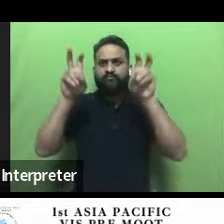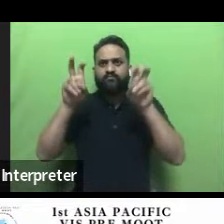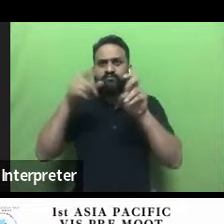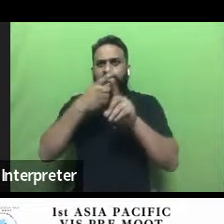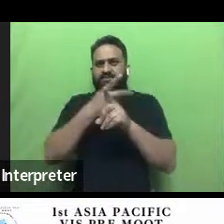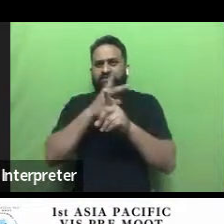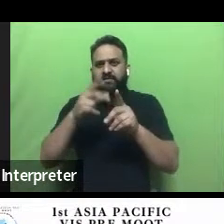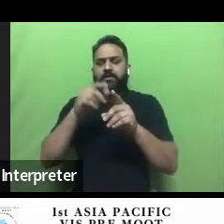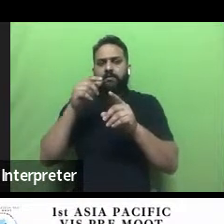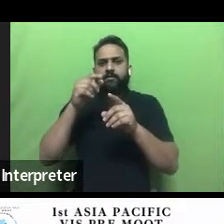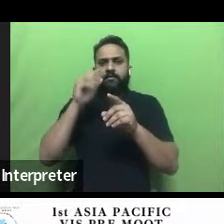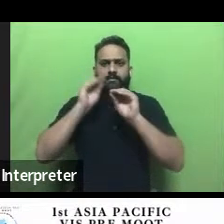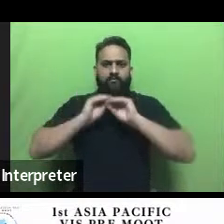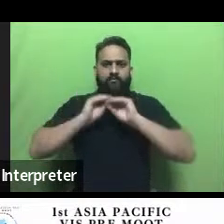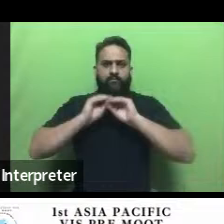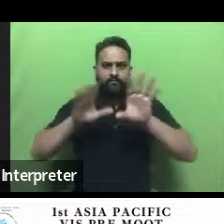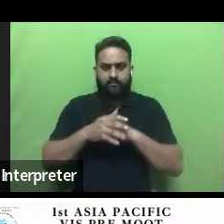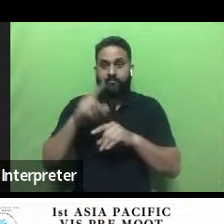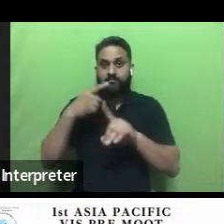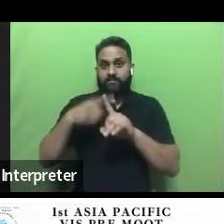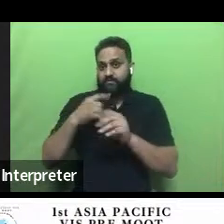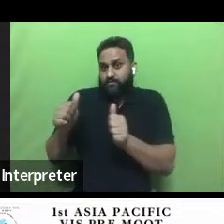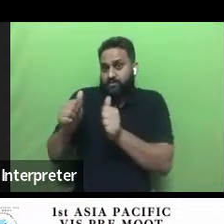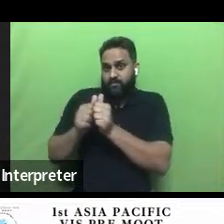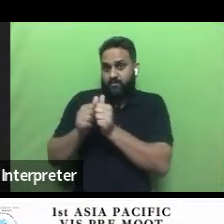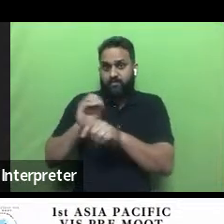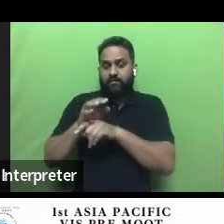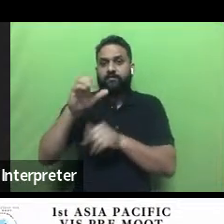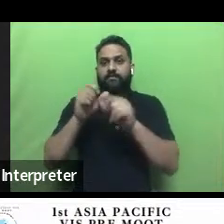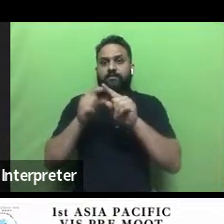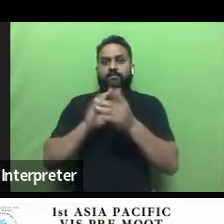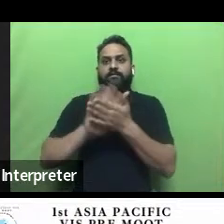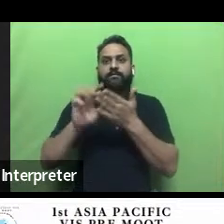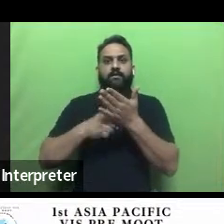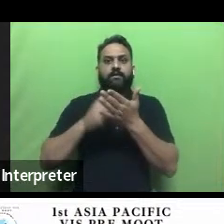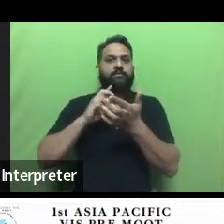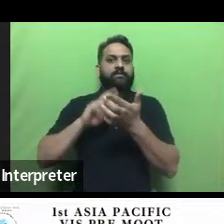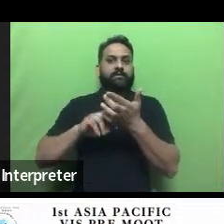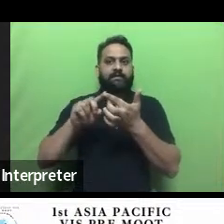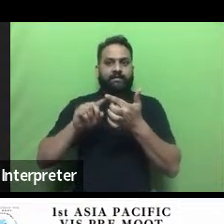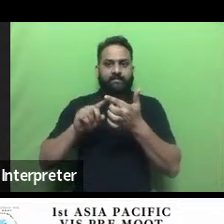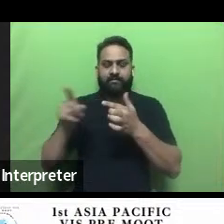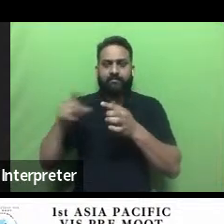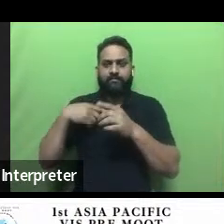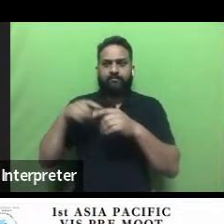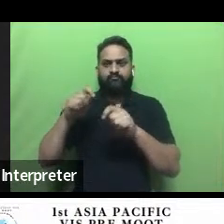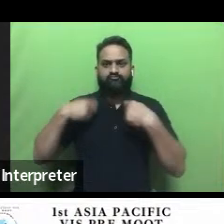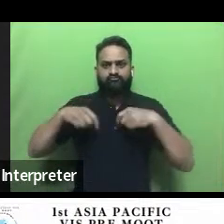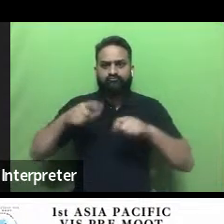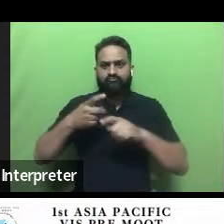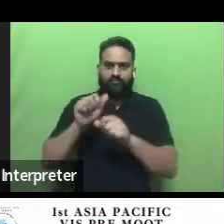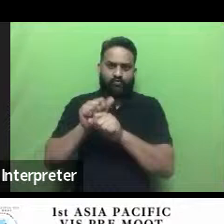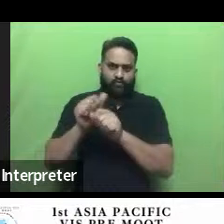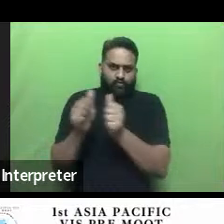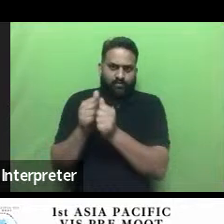formation. And my co-counsel is Catherine Arnold, who will be addressing jurisdictional issues.